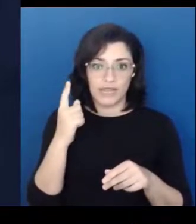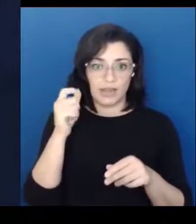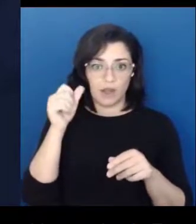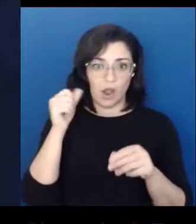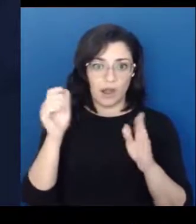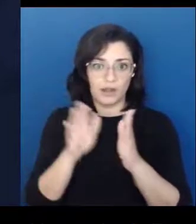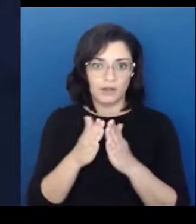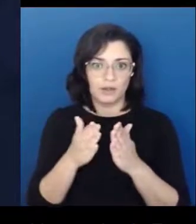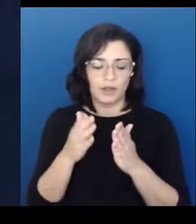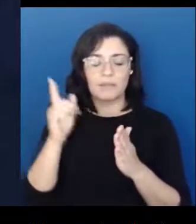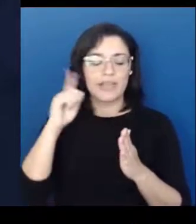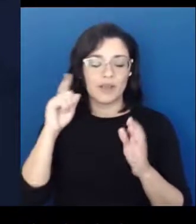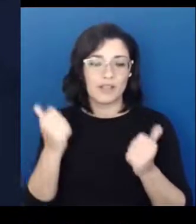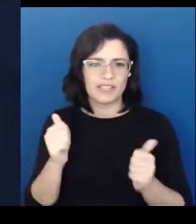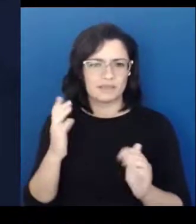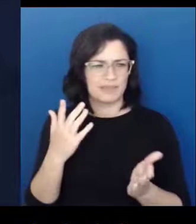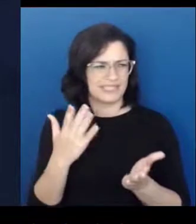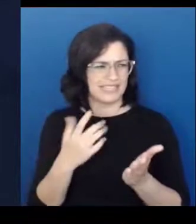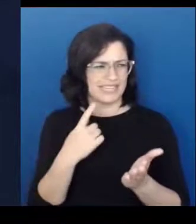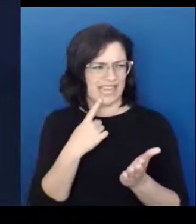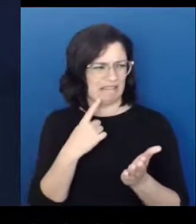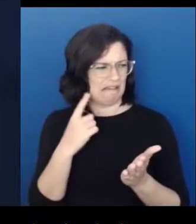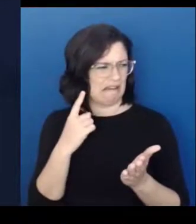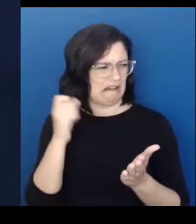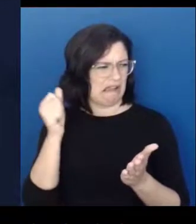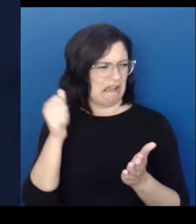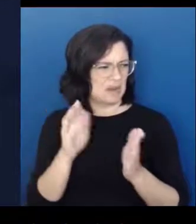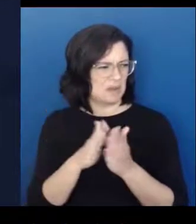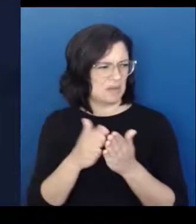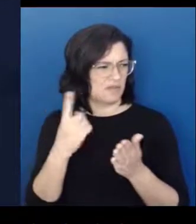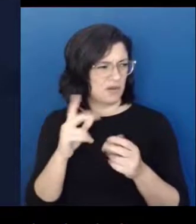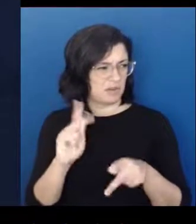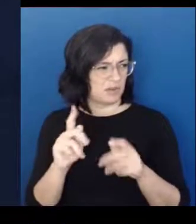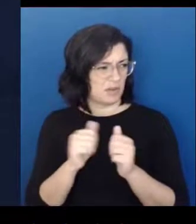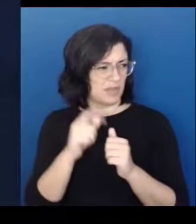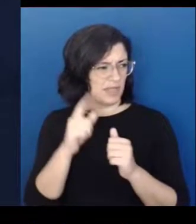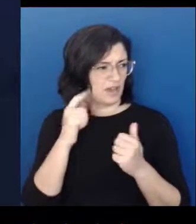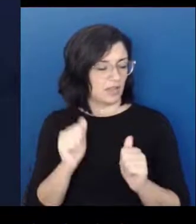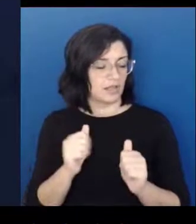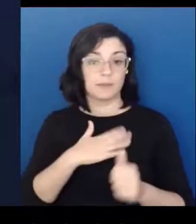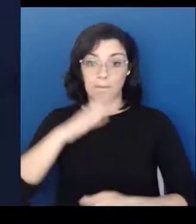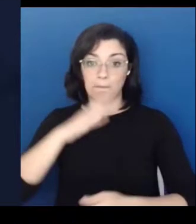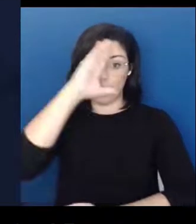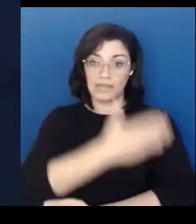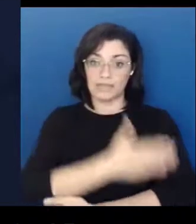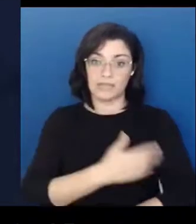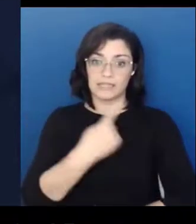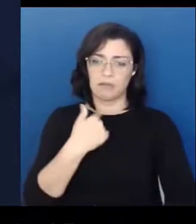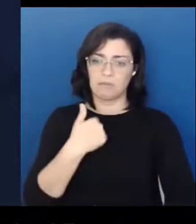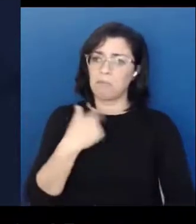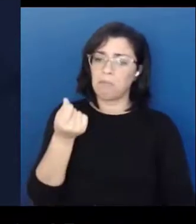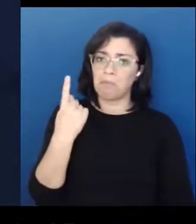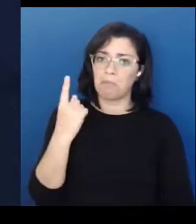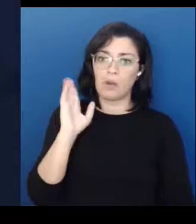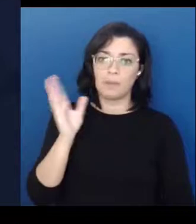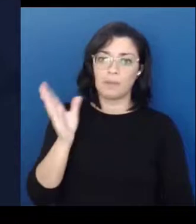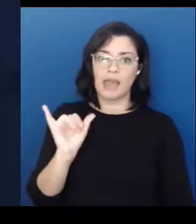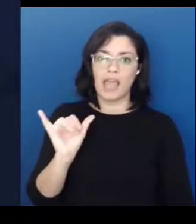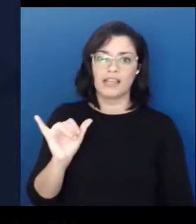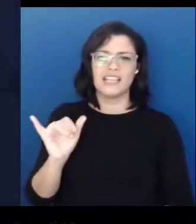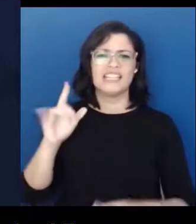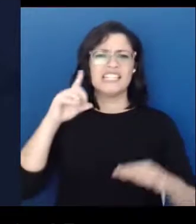loss? Even my son said, oh, I get it. It'll be like chapter 1, everything spoken loudly. That was a joke.